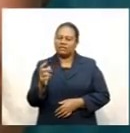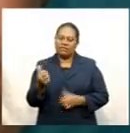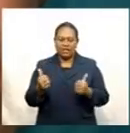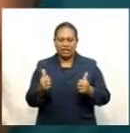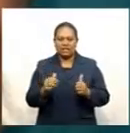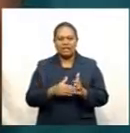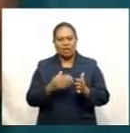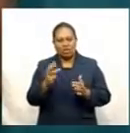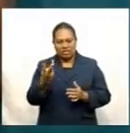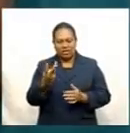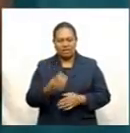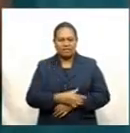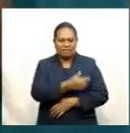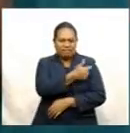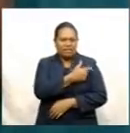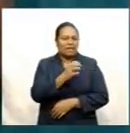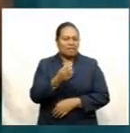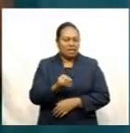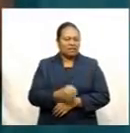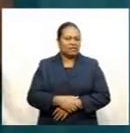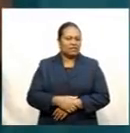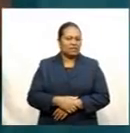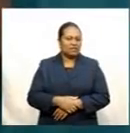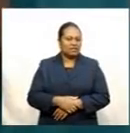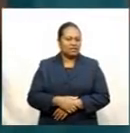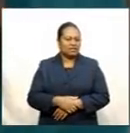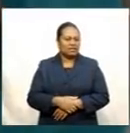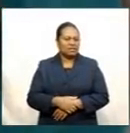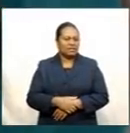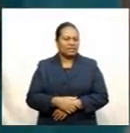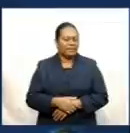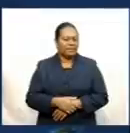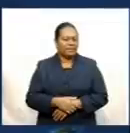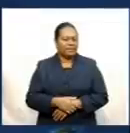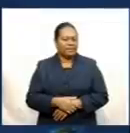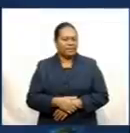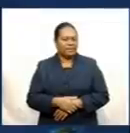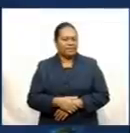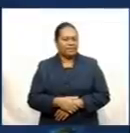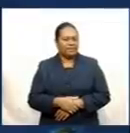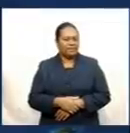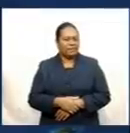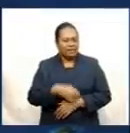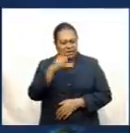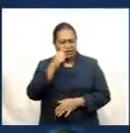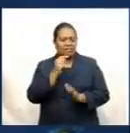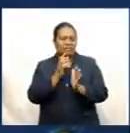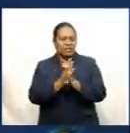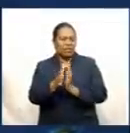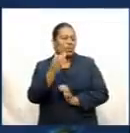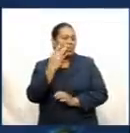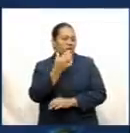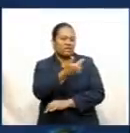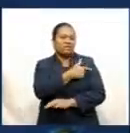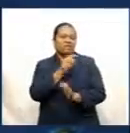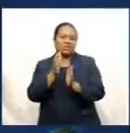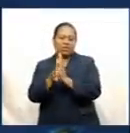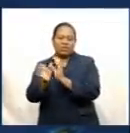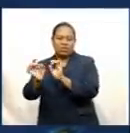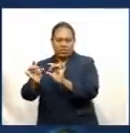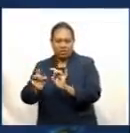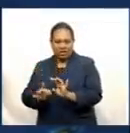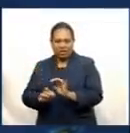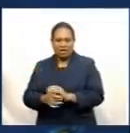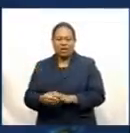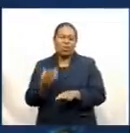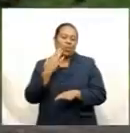Australia, some of them are there, well, the bulk of them, and they will get their vaccination in Australia before arriving